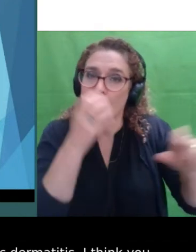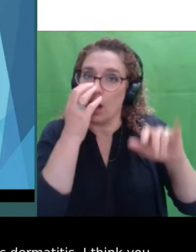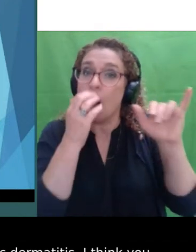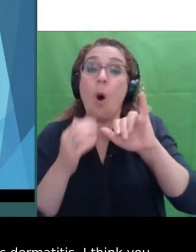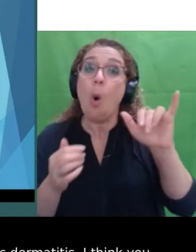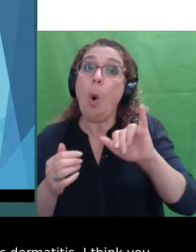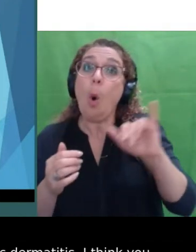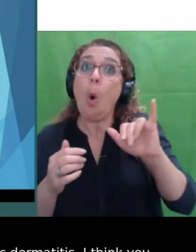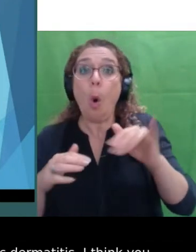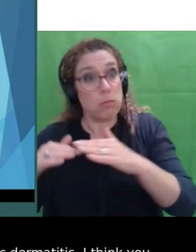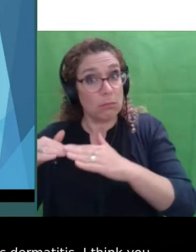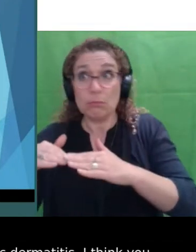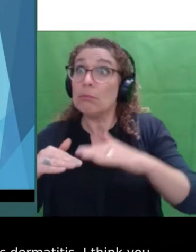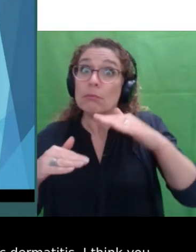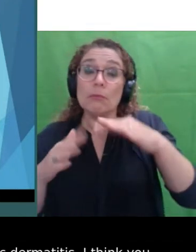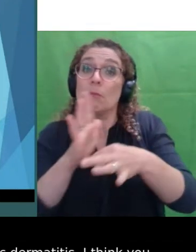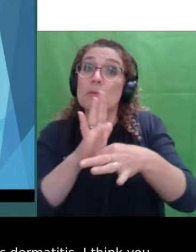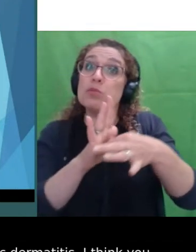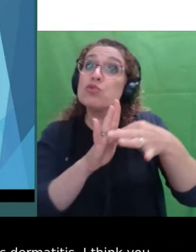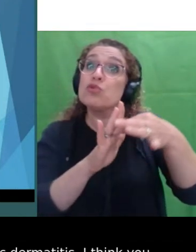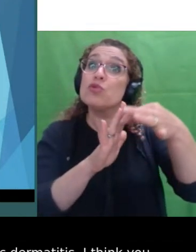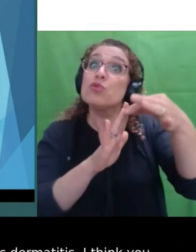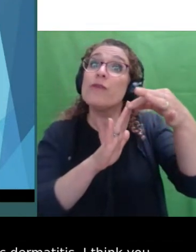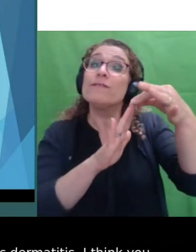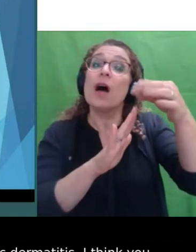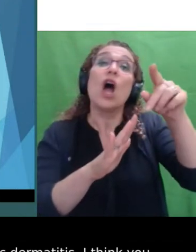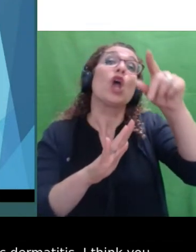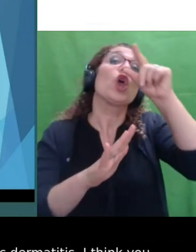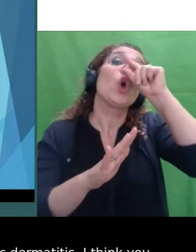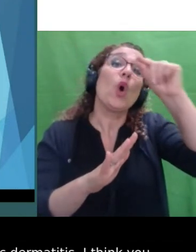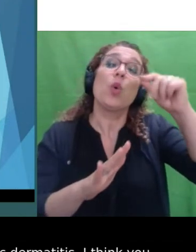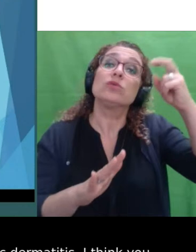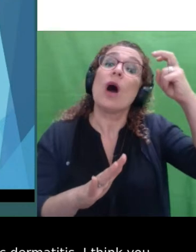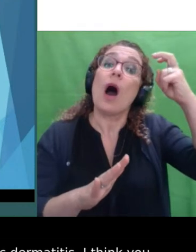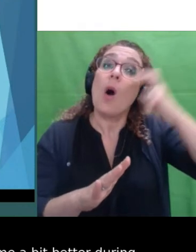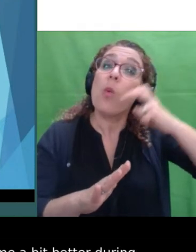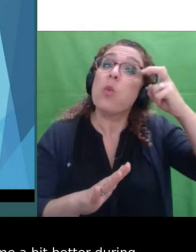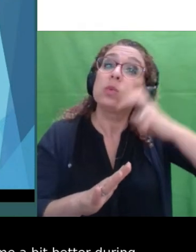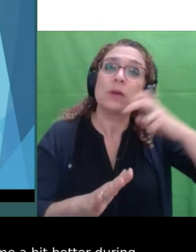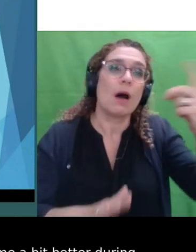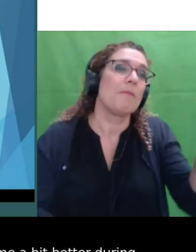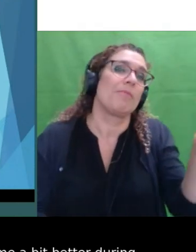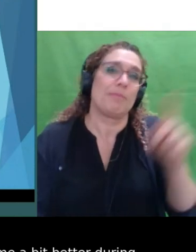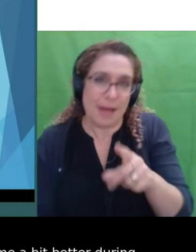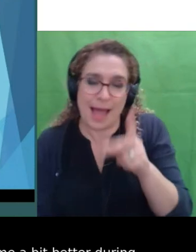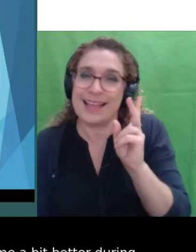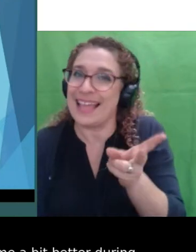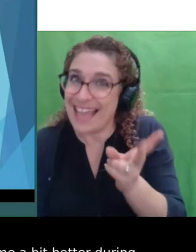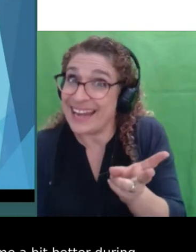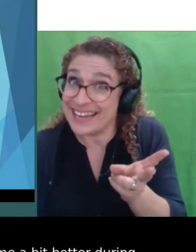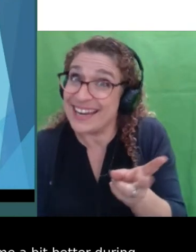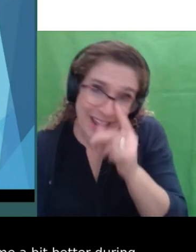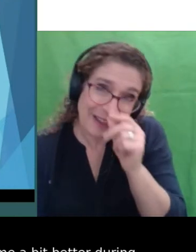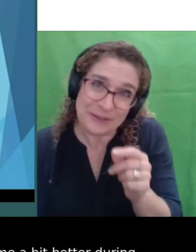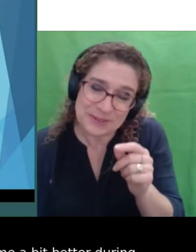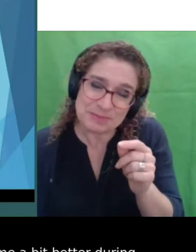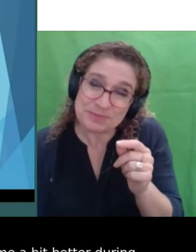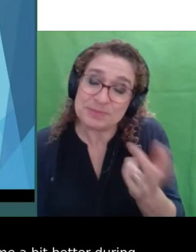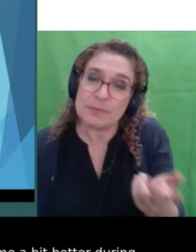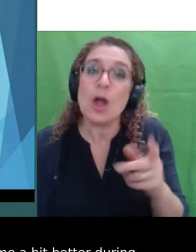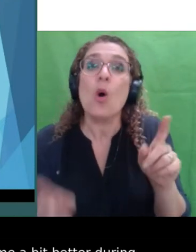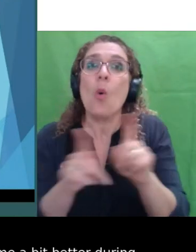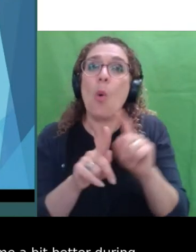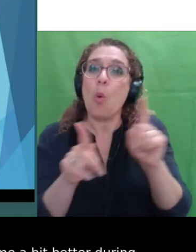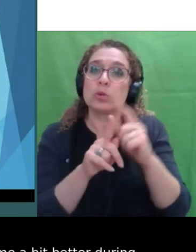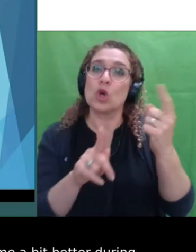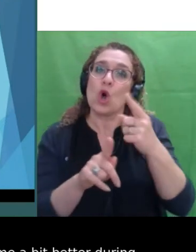adolescence but then eczema can come back come back in adulthood as a chronic phase and also patients of a history